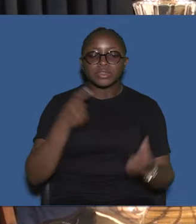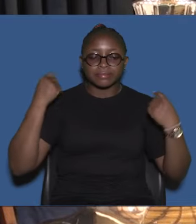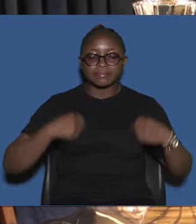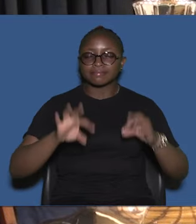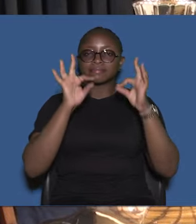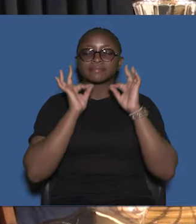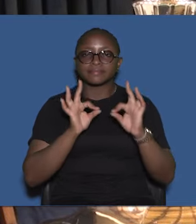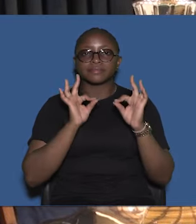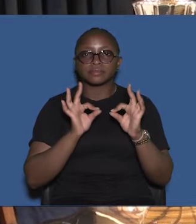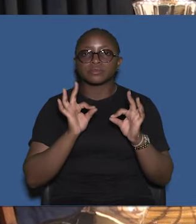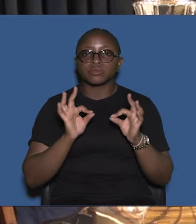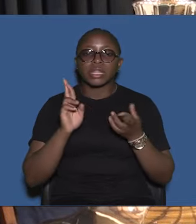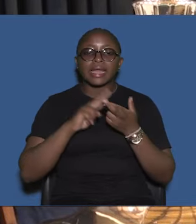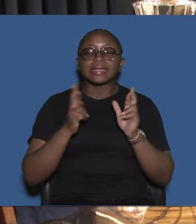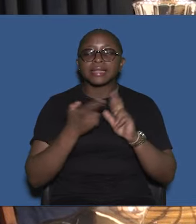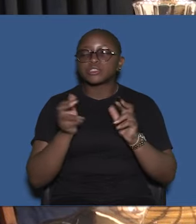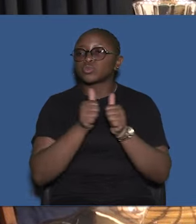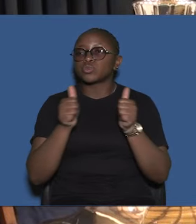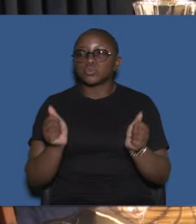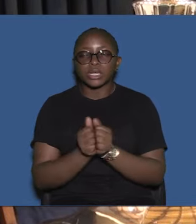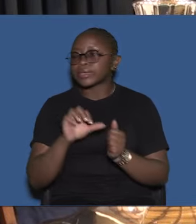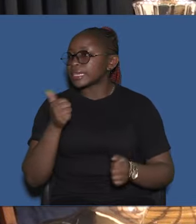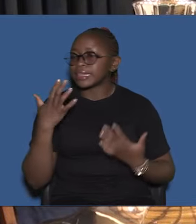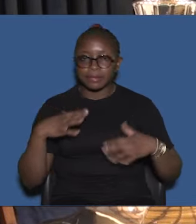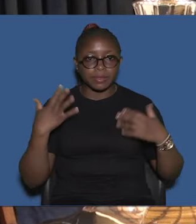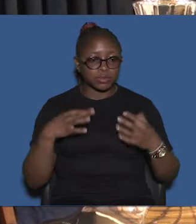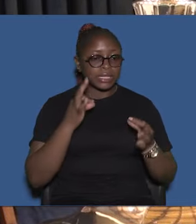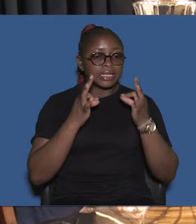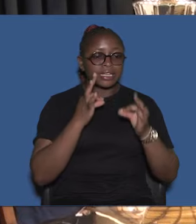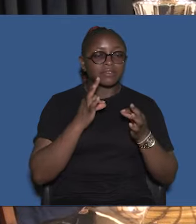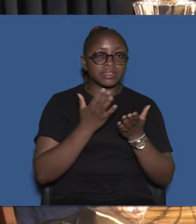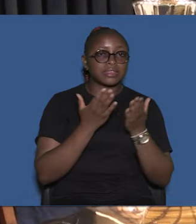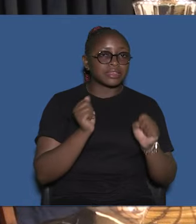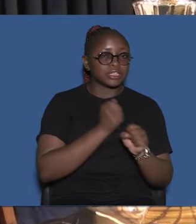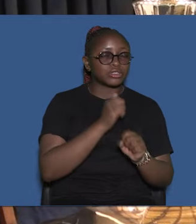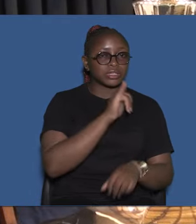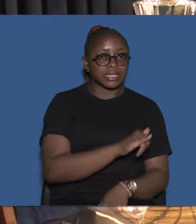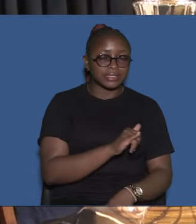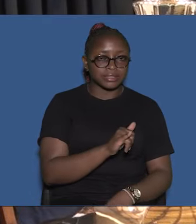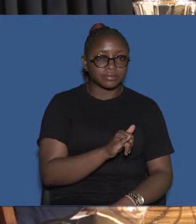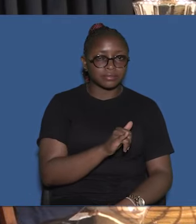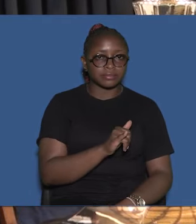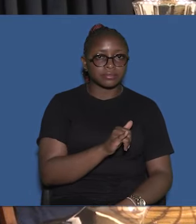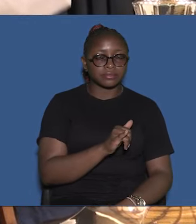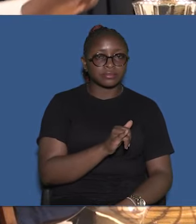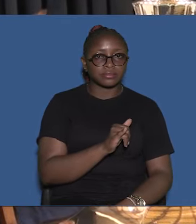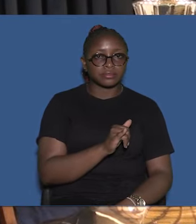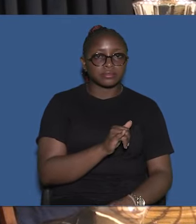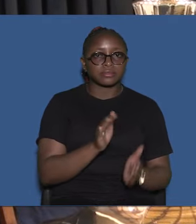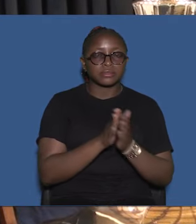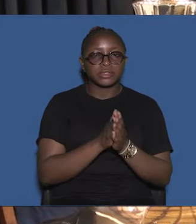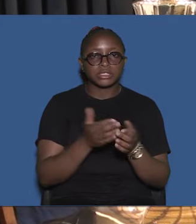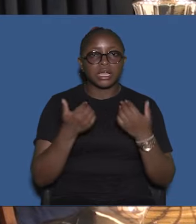relate well with the people. If they do that, which is biblical, but if they do that and they have no